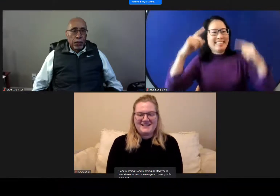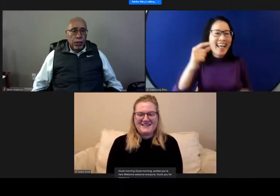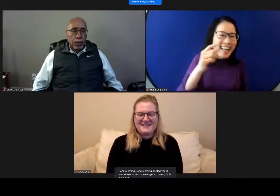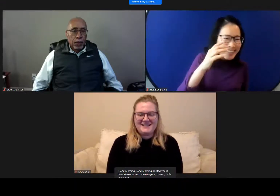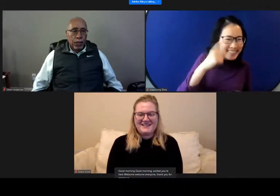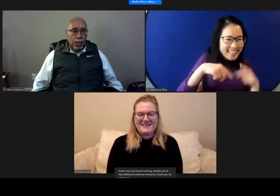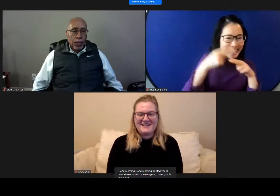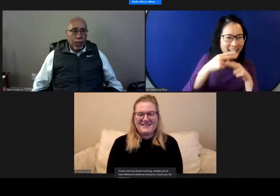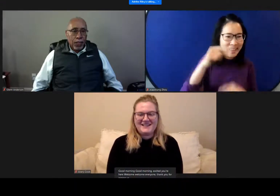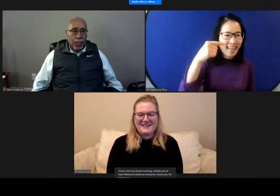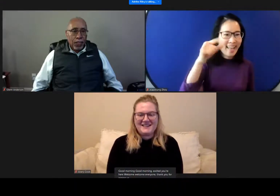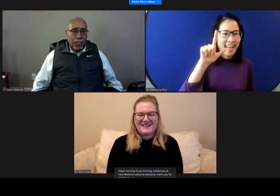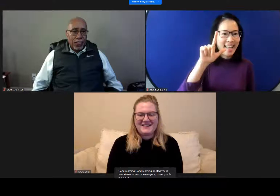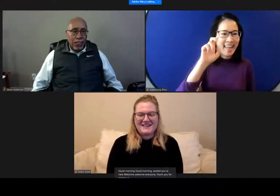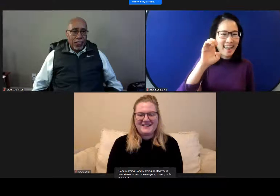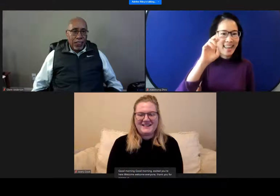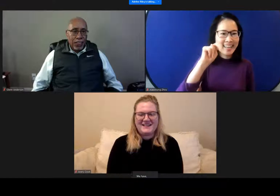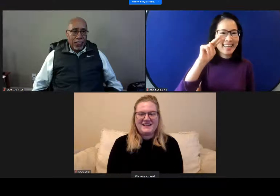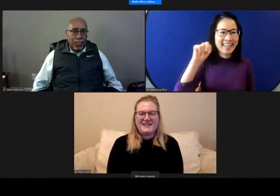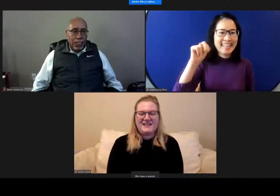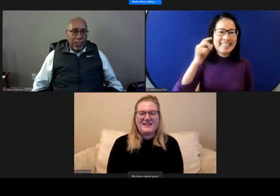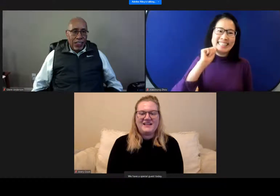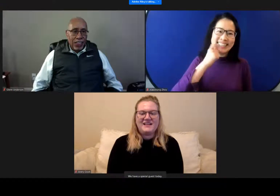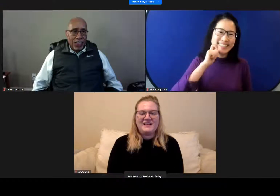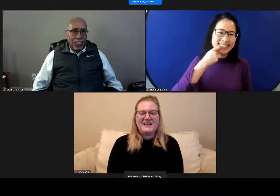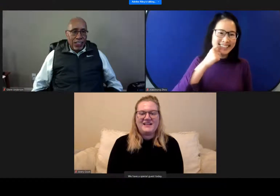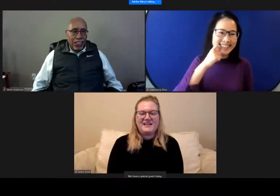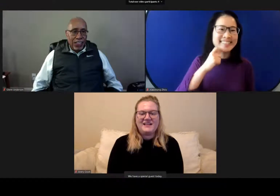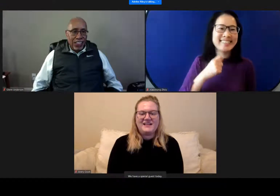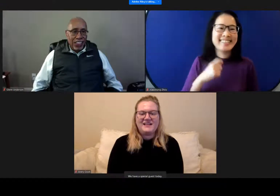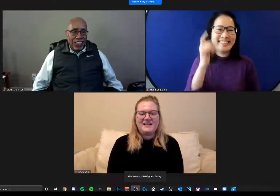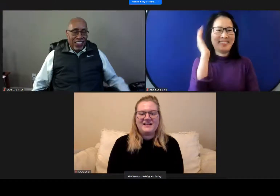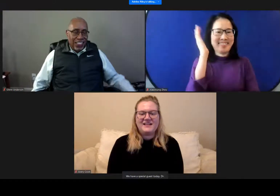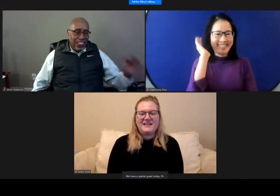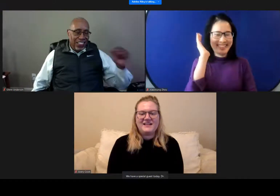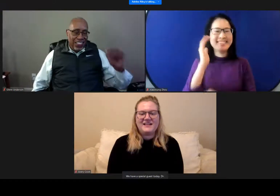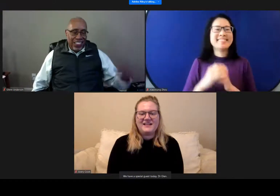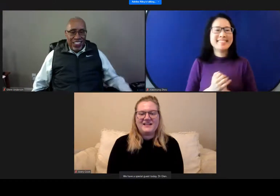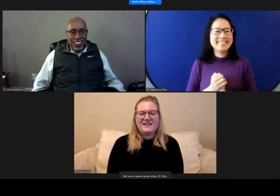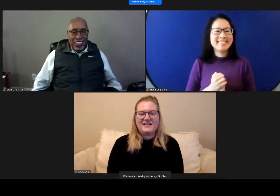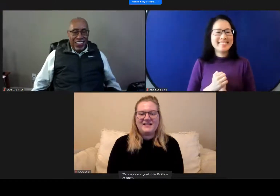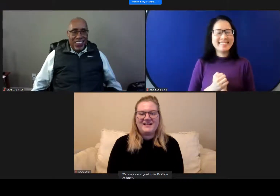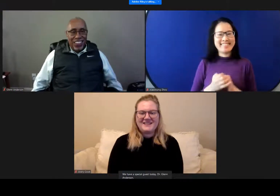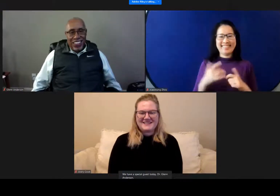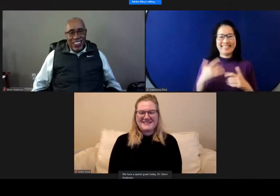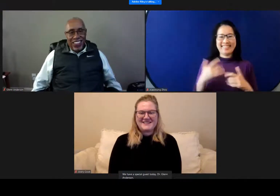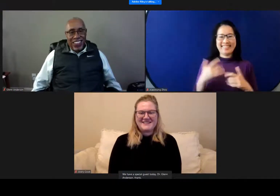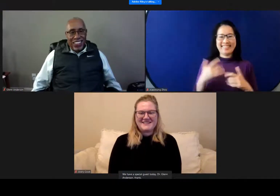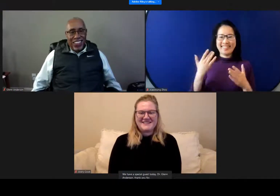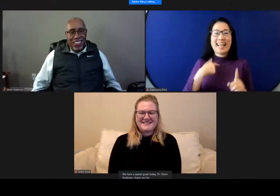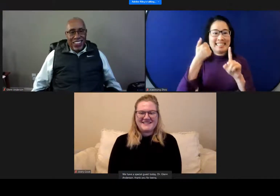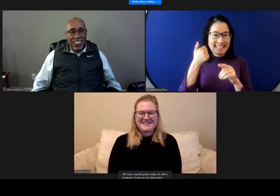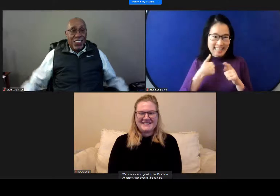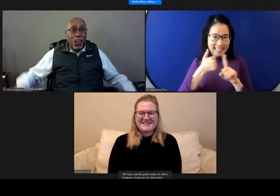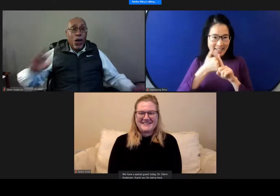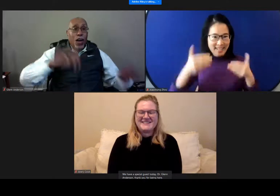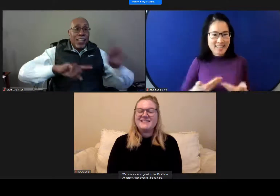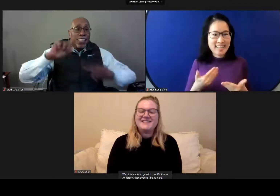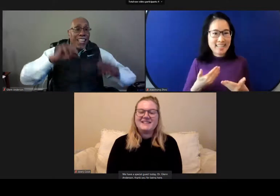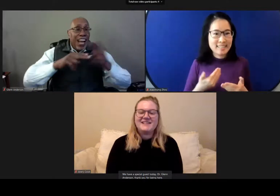us. We have a special guest today, Dr. Glenn Anderson. Thank you for being here.